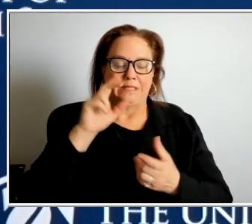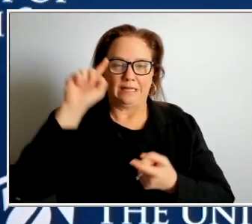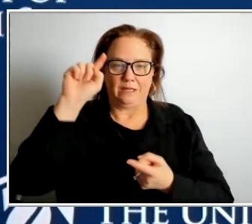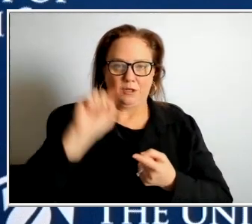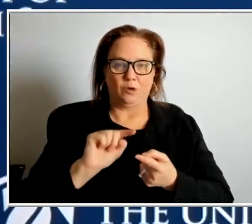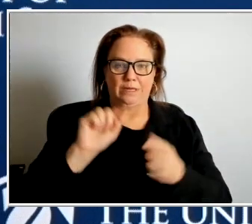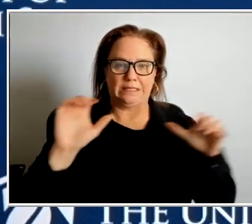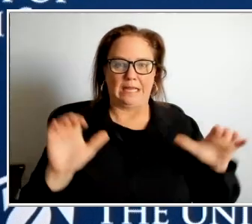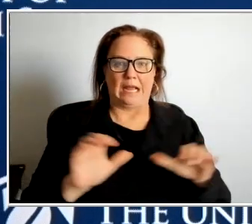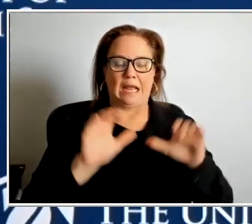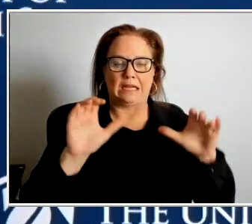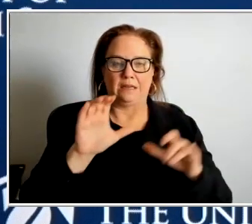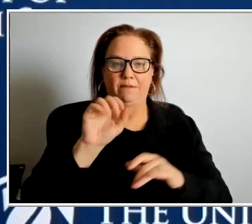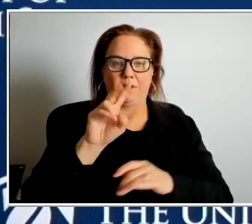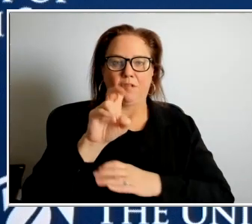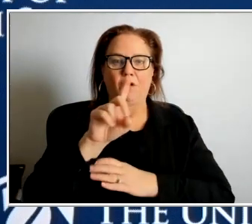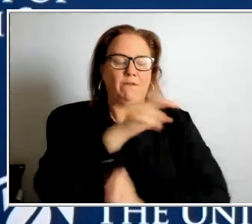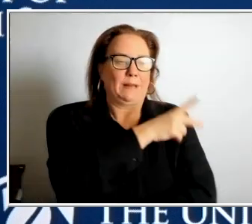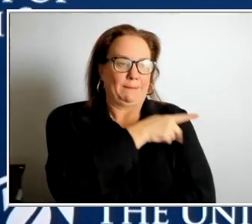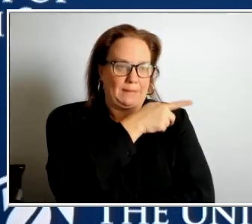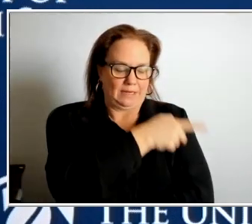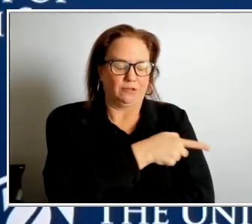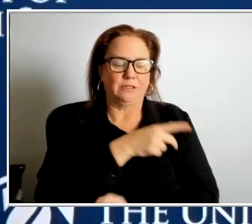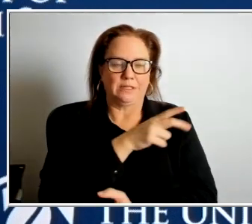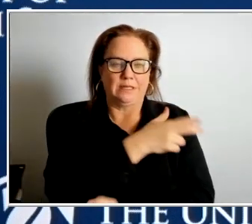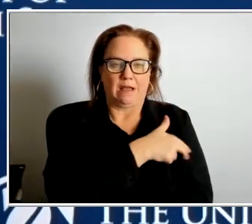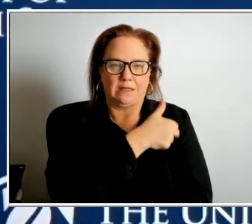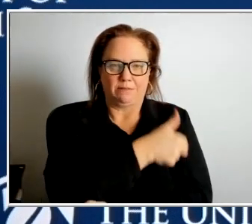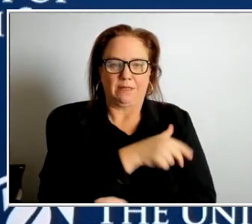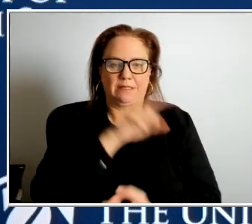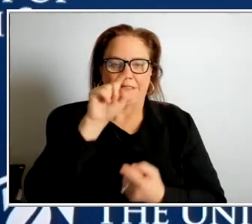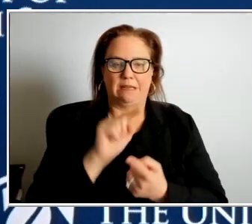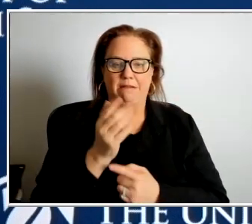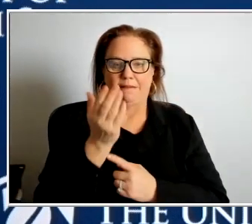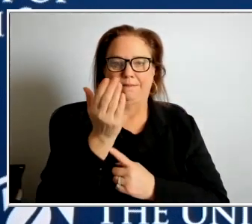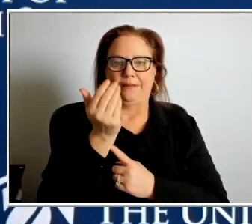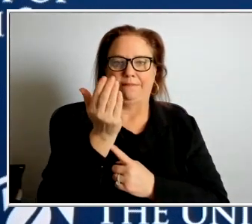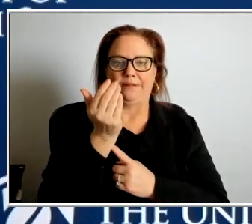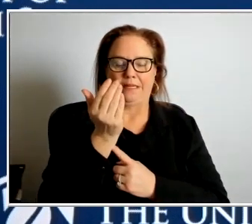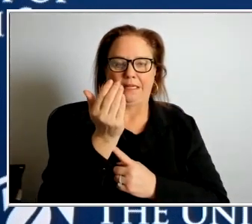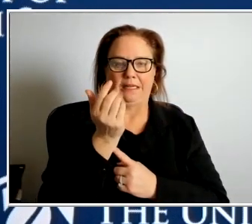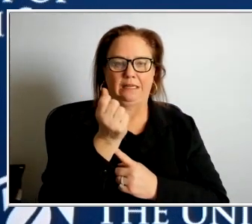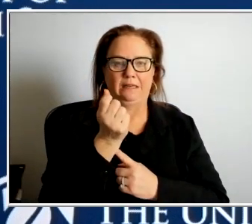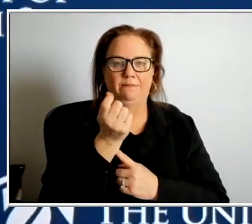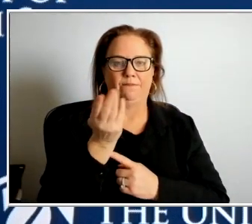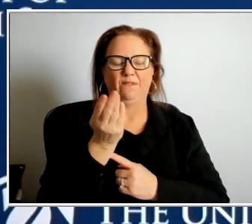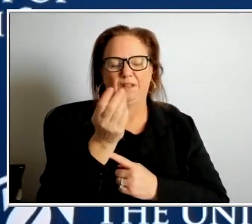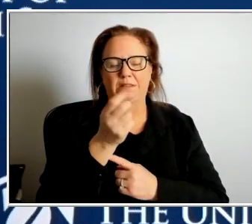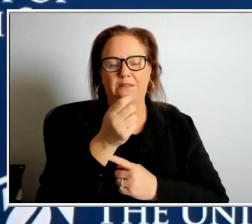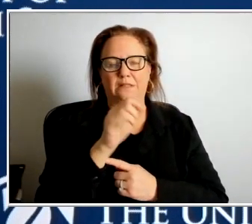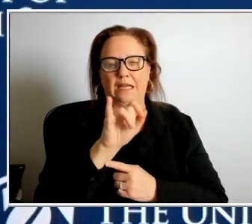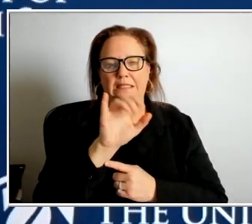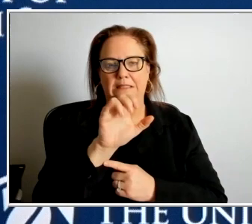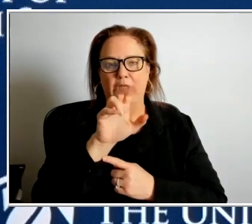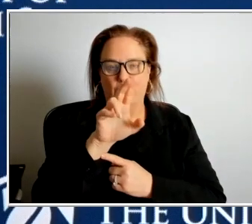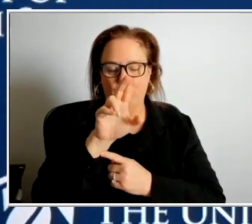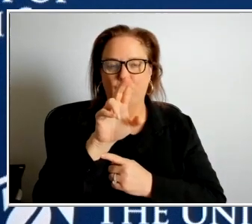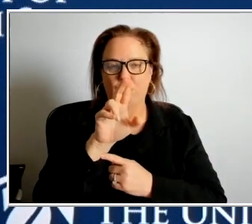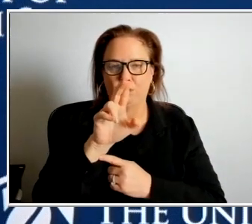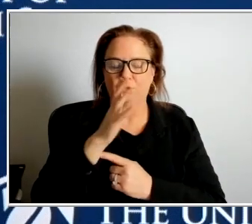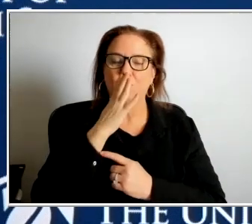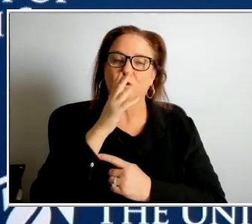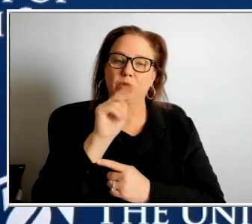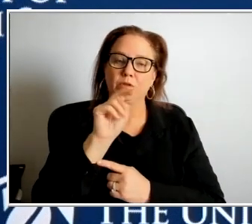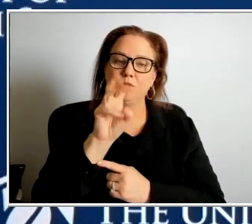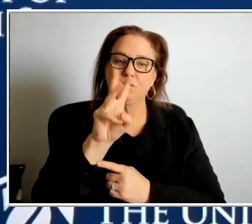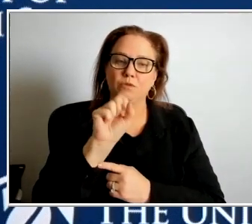active COVID patients in the hospital, so down to 15, just a couple in the ICU, so that is all good news.